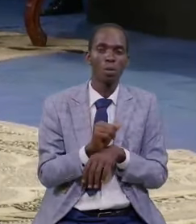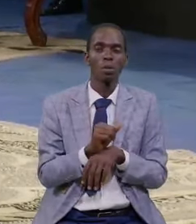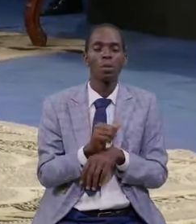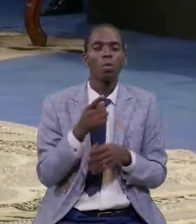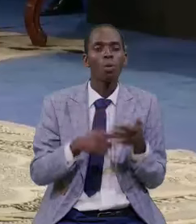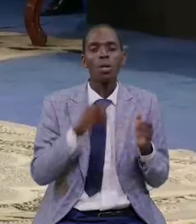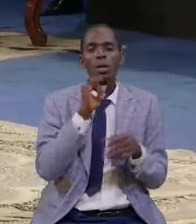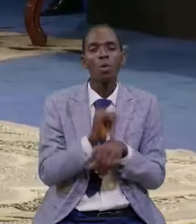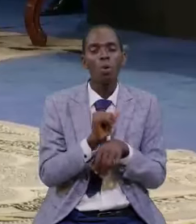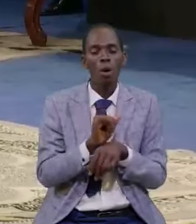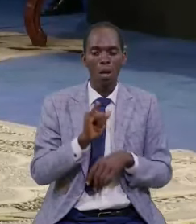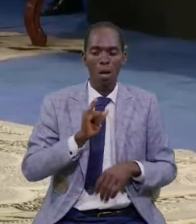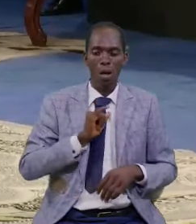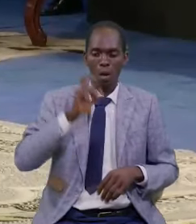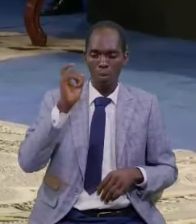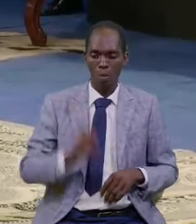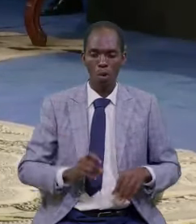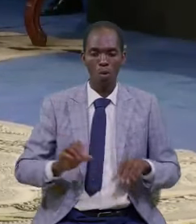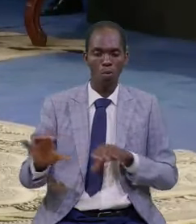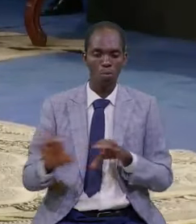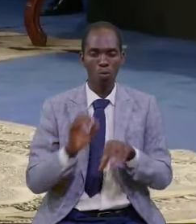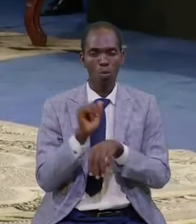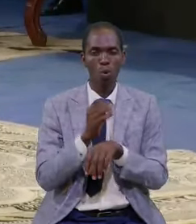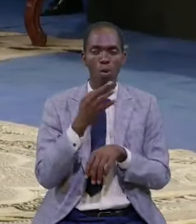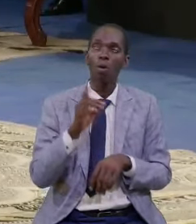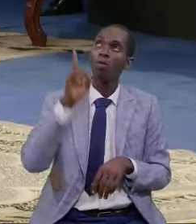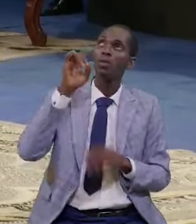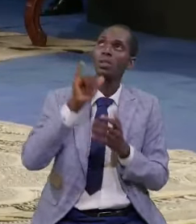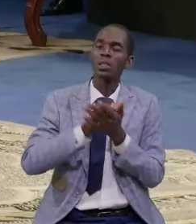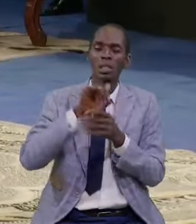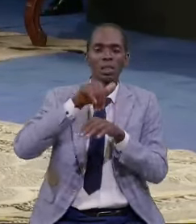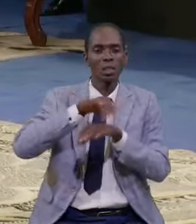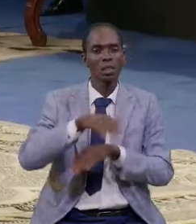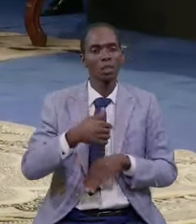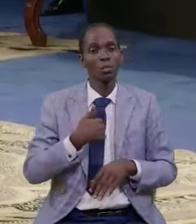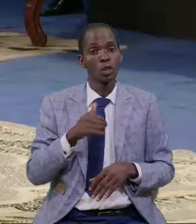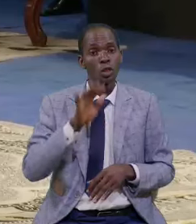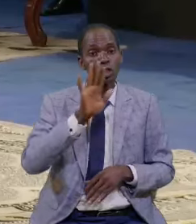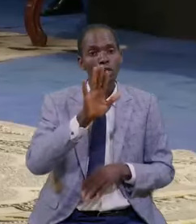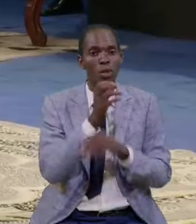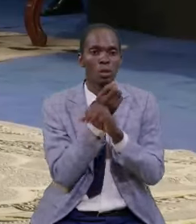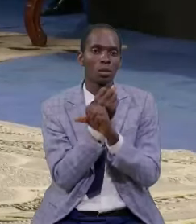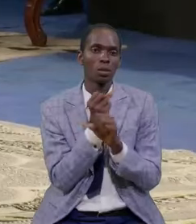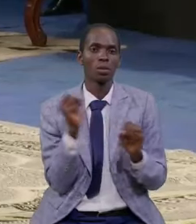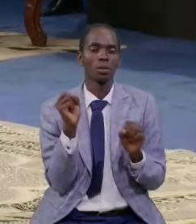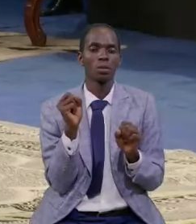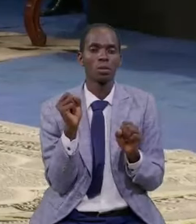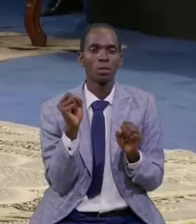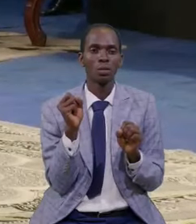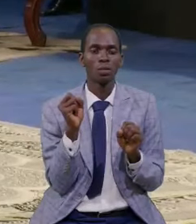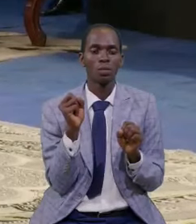of him that sent me. Your salvation. Your salvation. For him